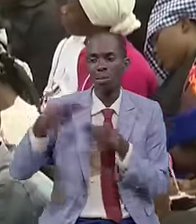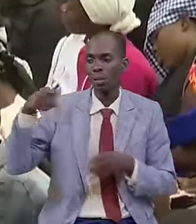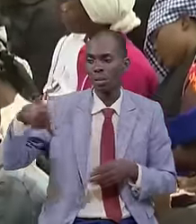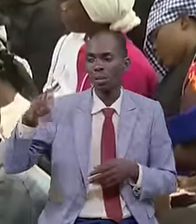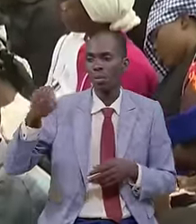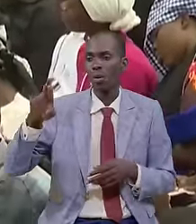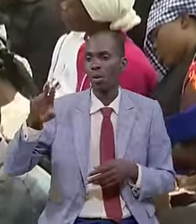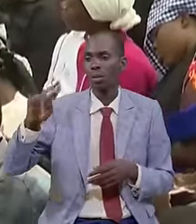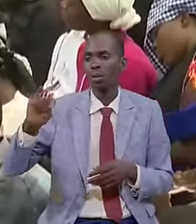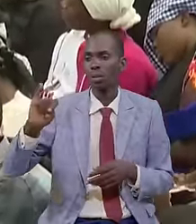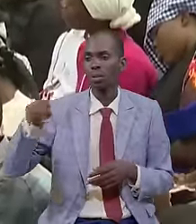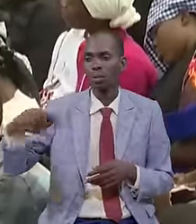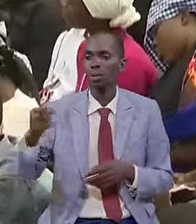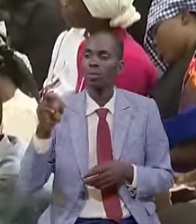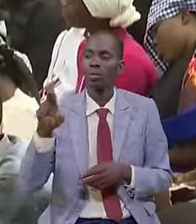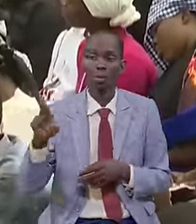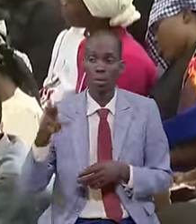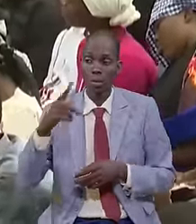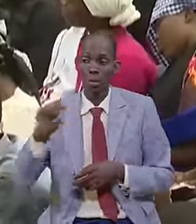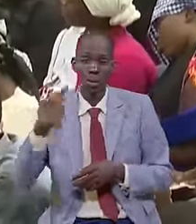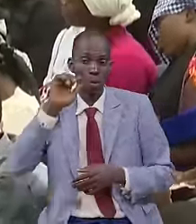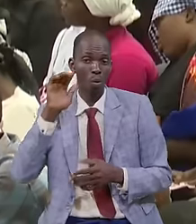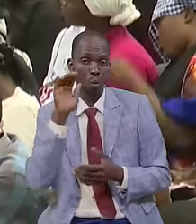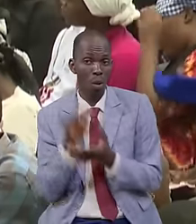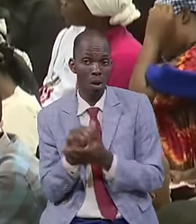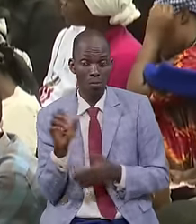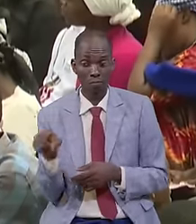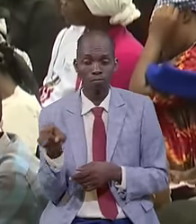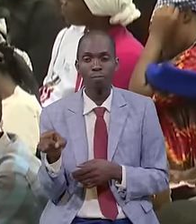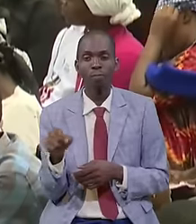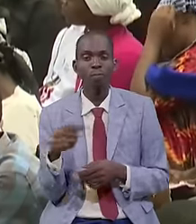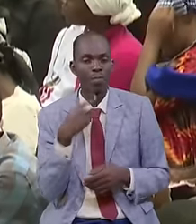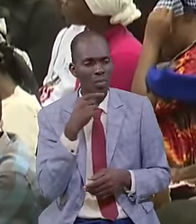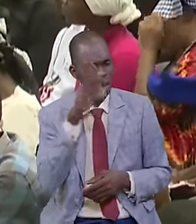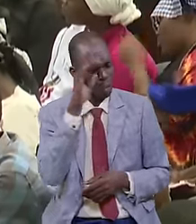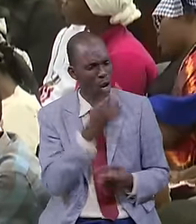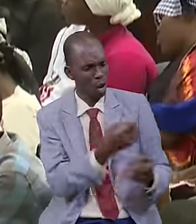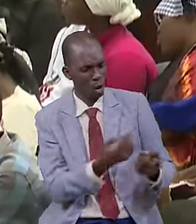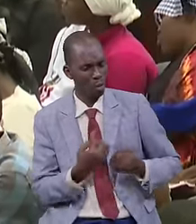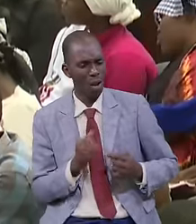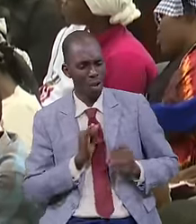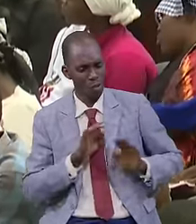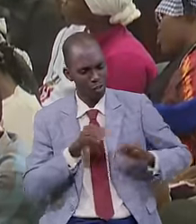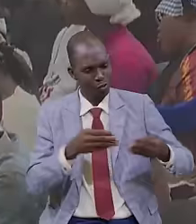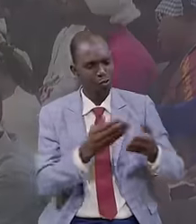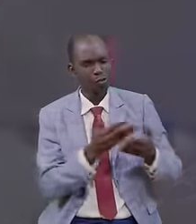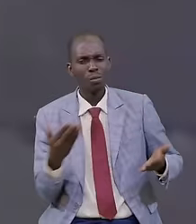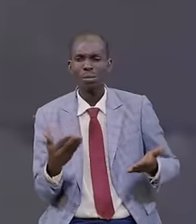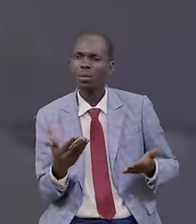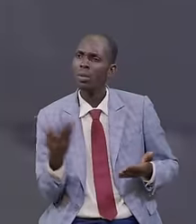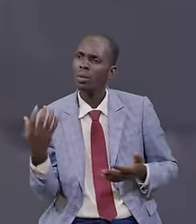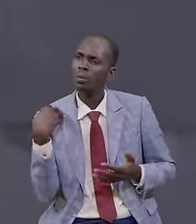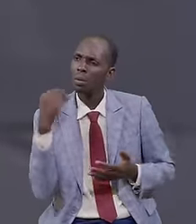something? What's that? The pleasure of the world. I said, no. God